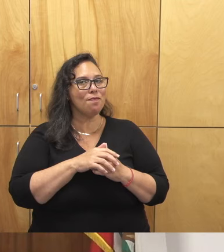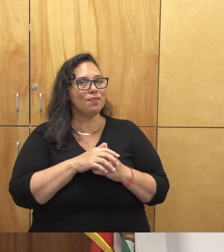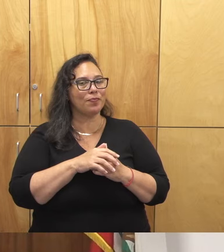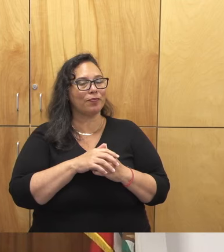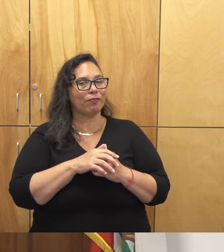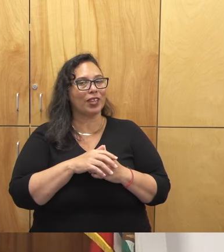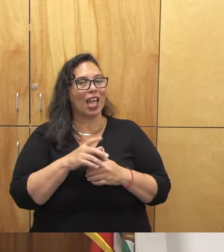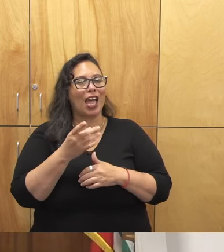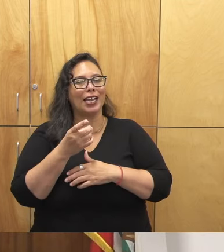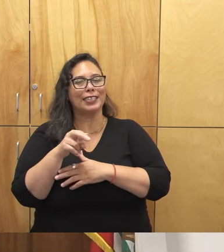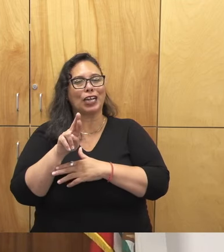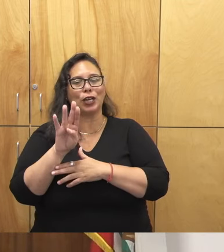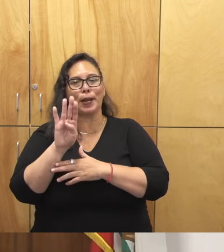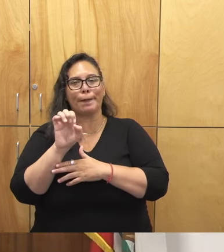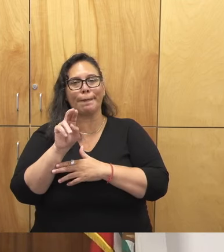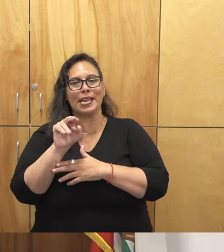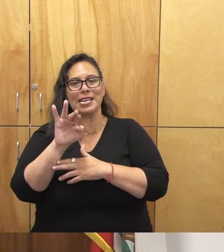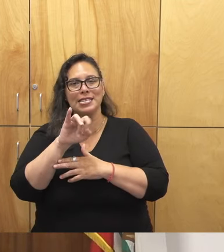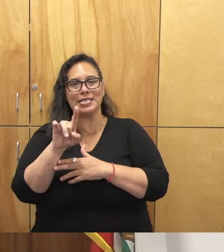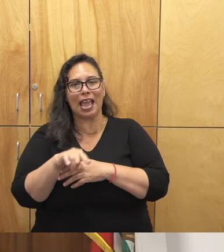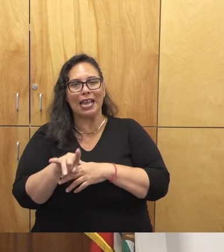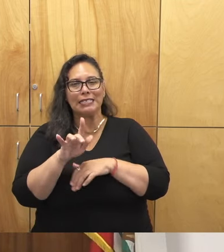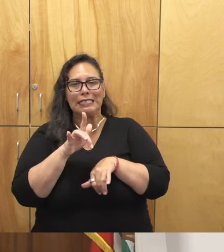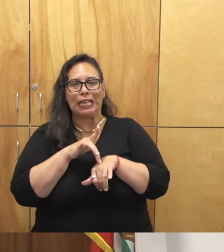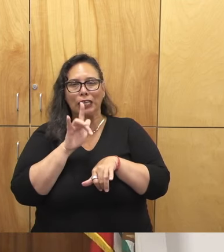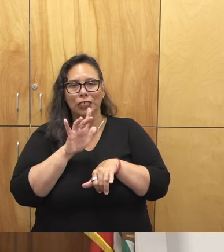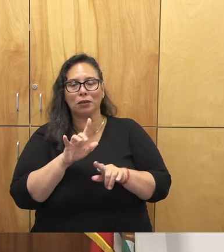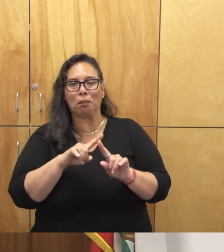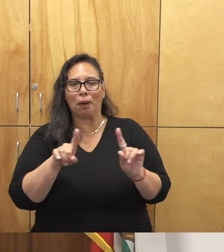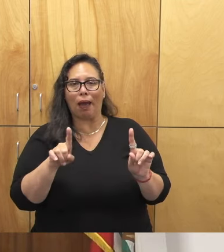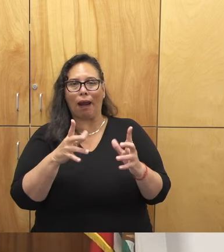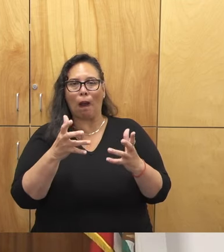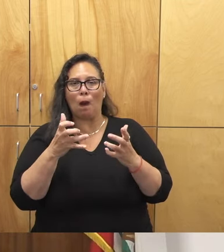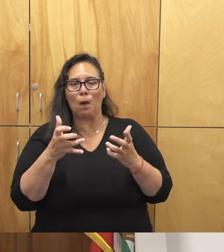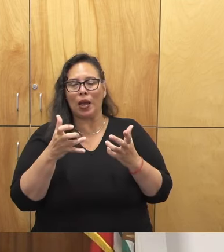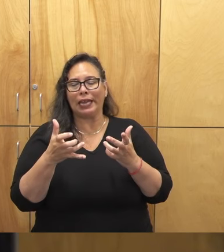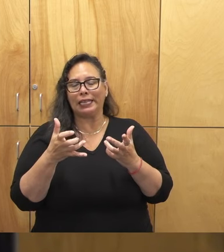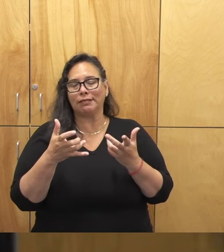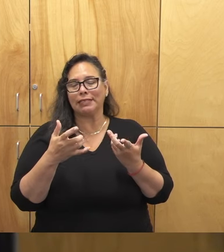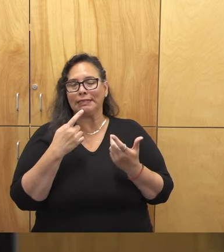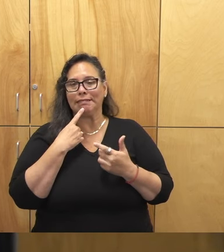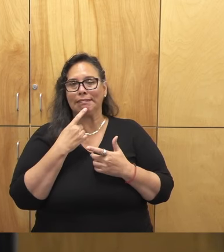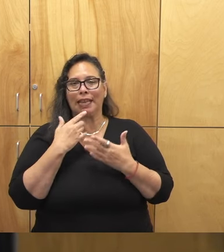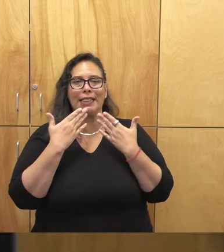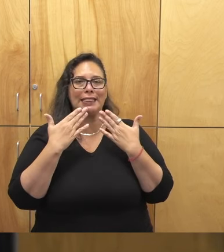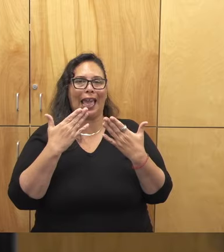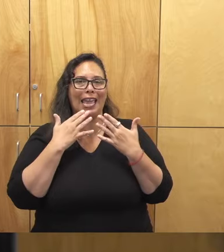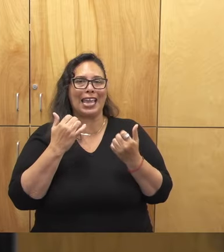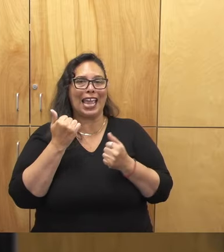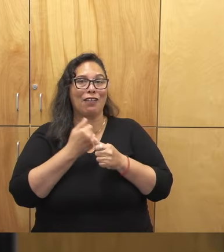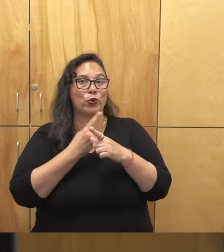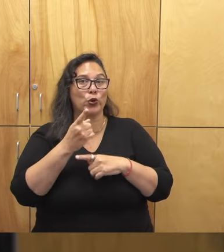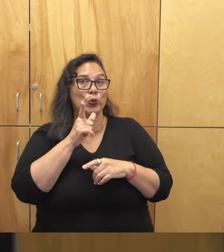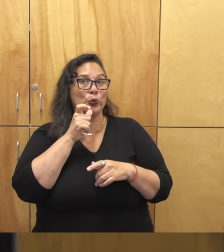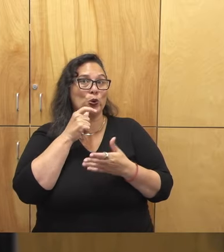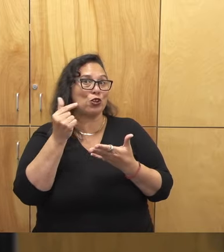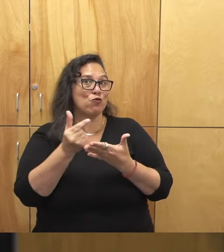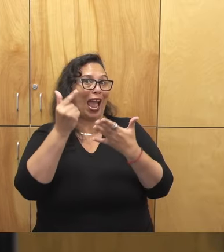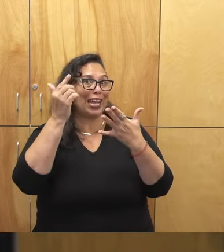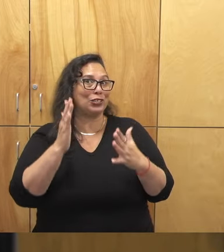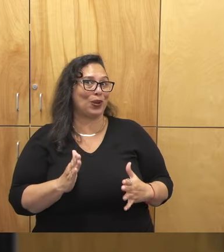Dr. Benitez already touched on it, but I wanted to also co-sign and thank all of our graduates, or send a